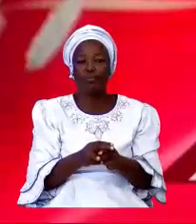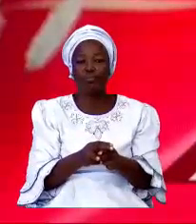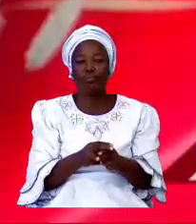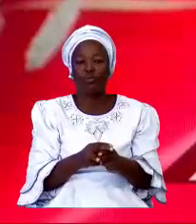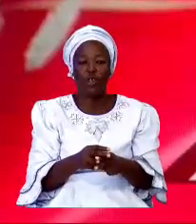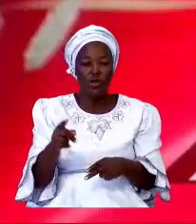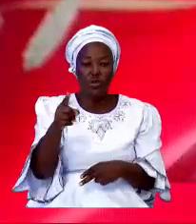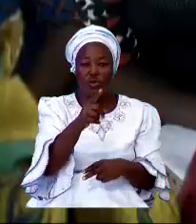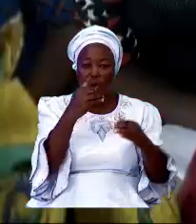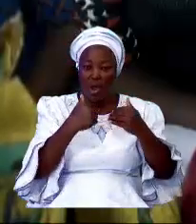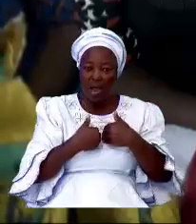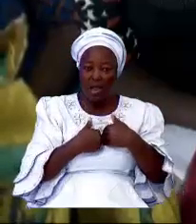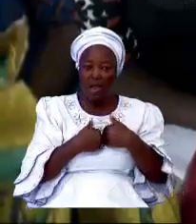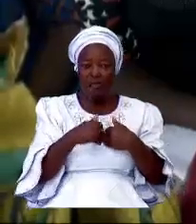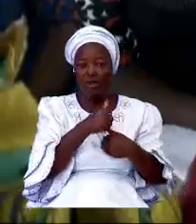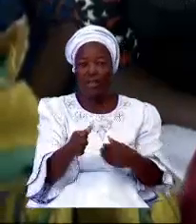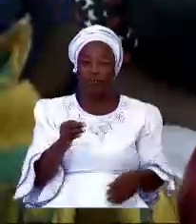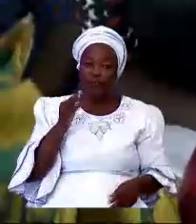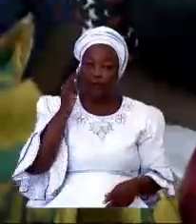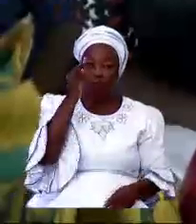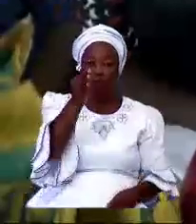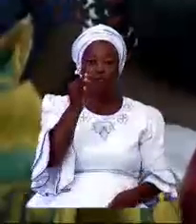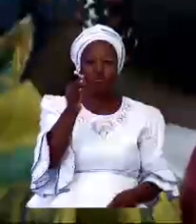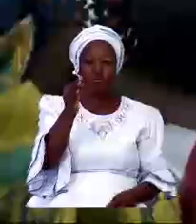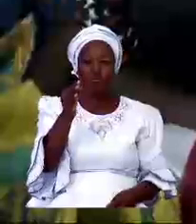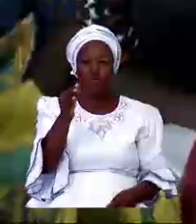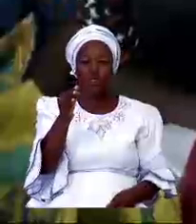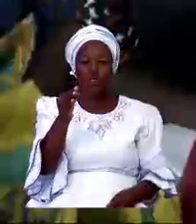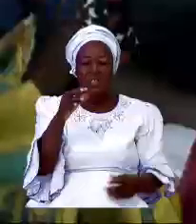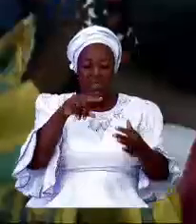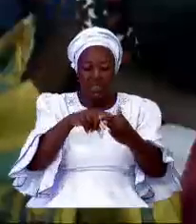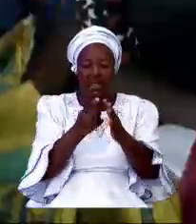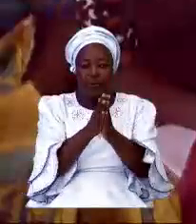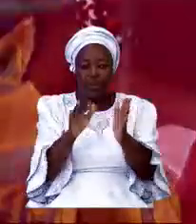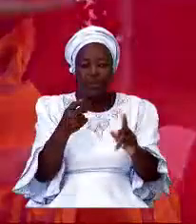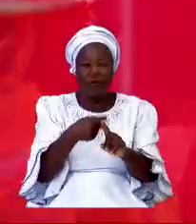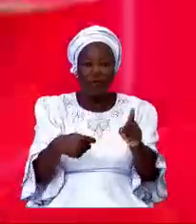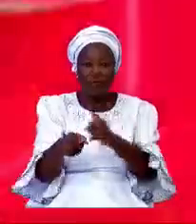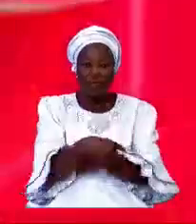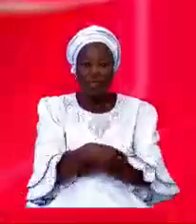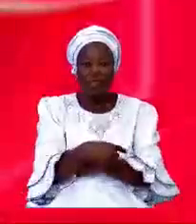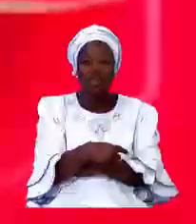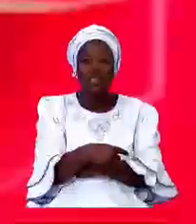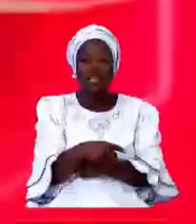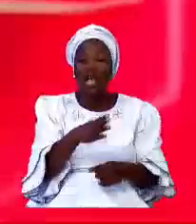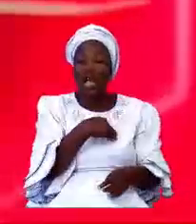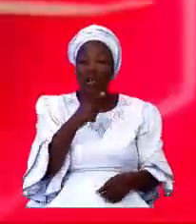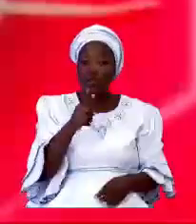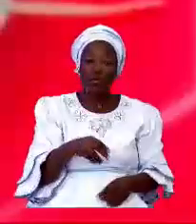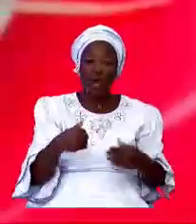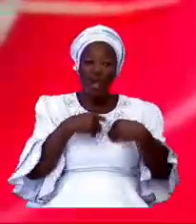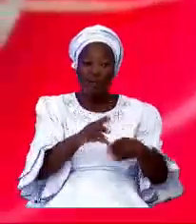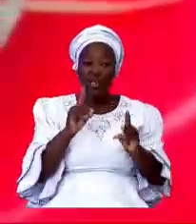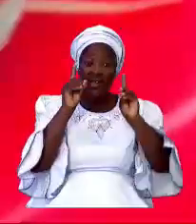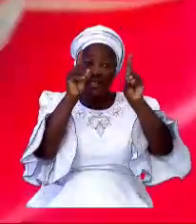life in Jesus' name. You have a future starting